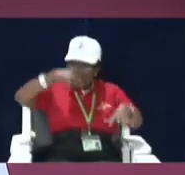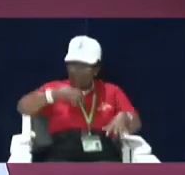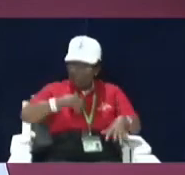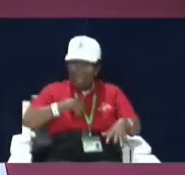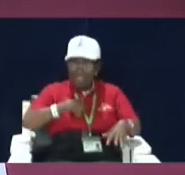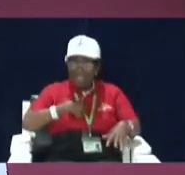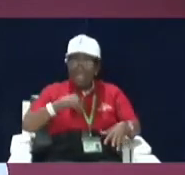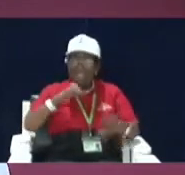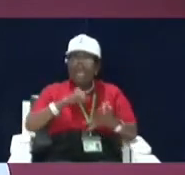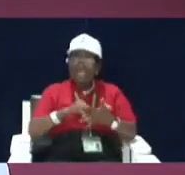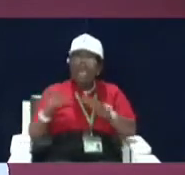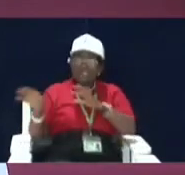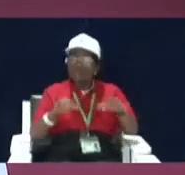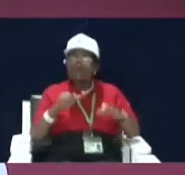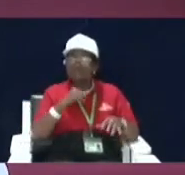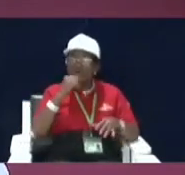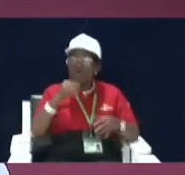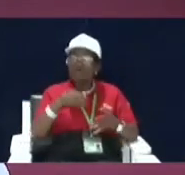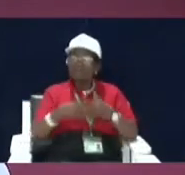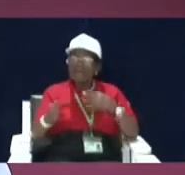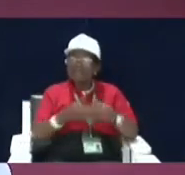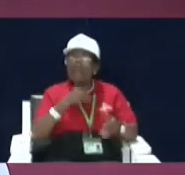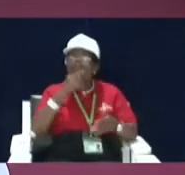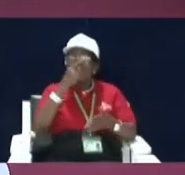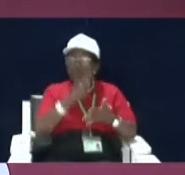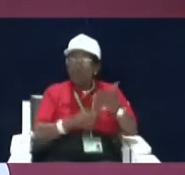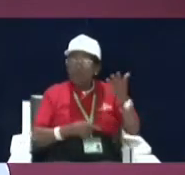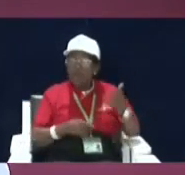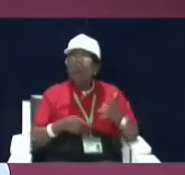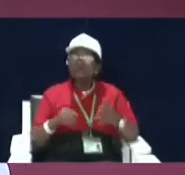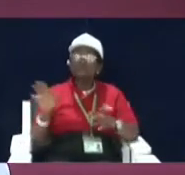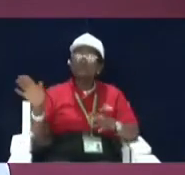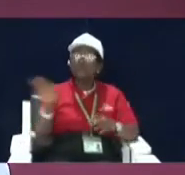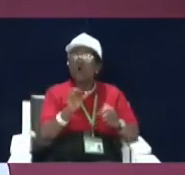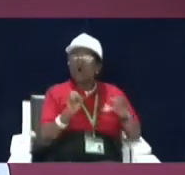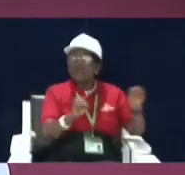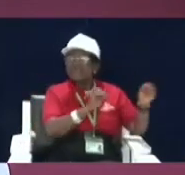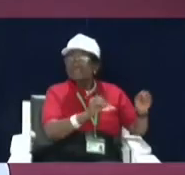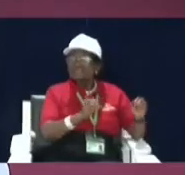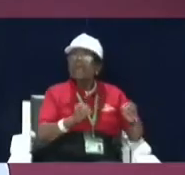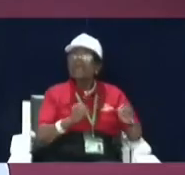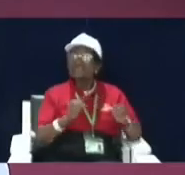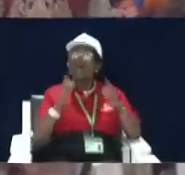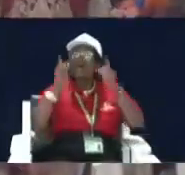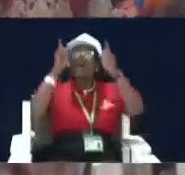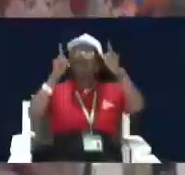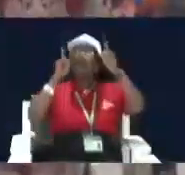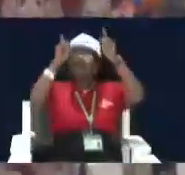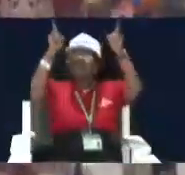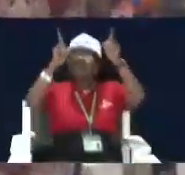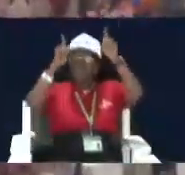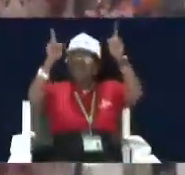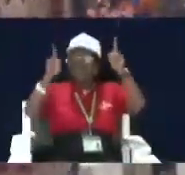It doesn't matter what your original destiny may be, you are going to end very well.